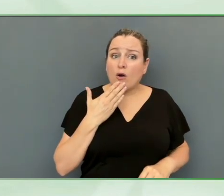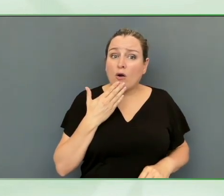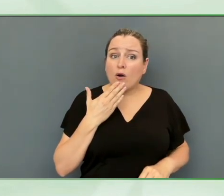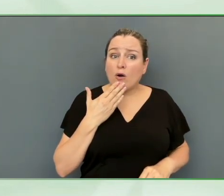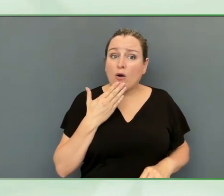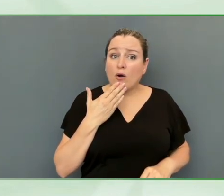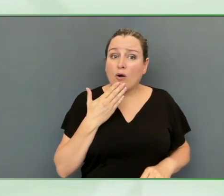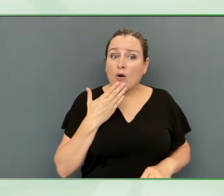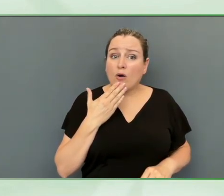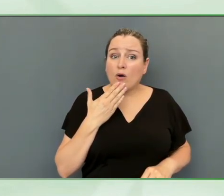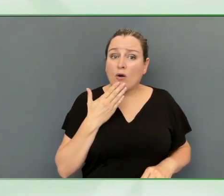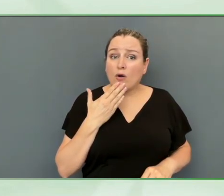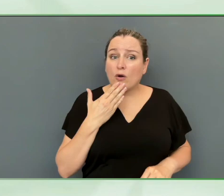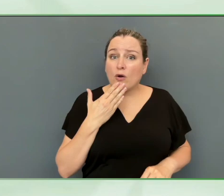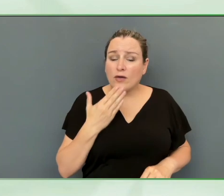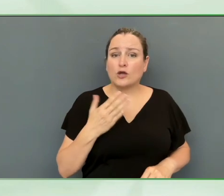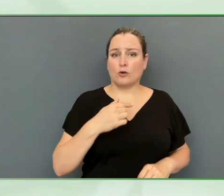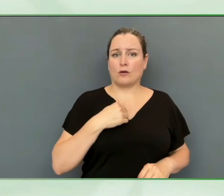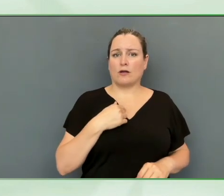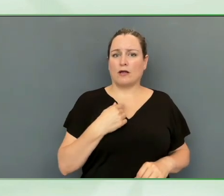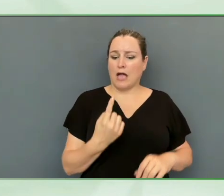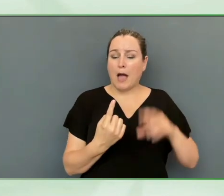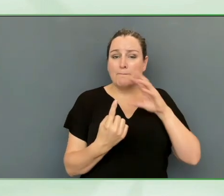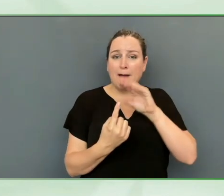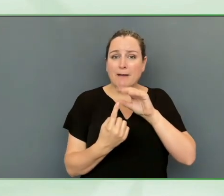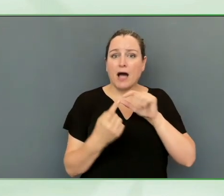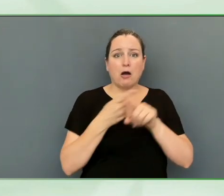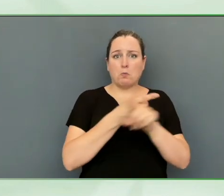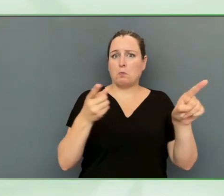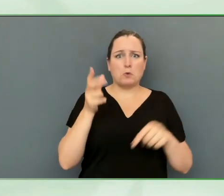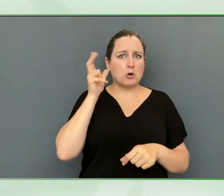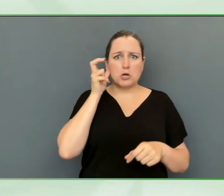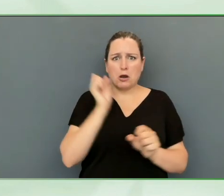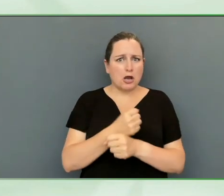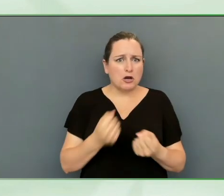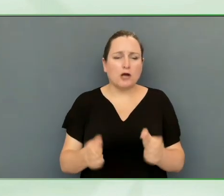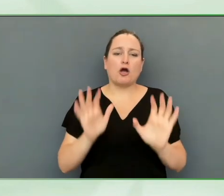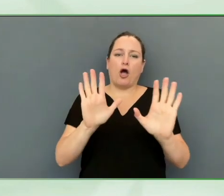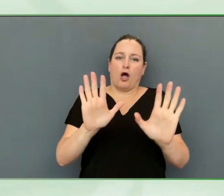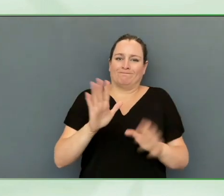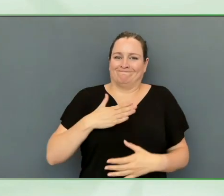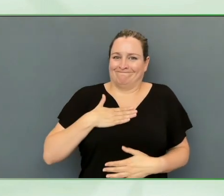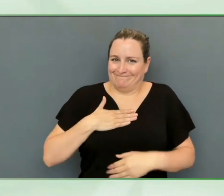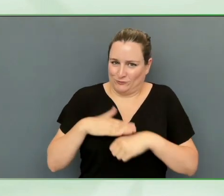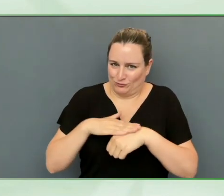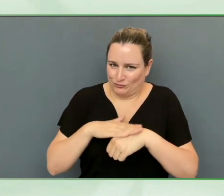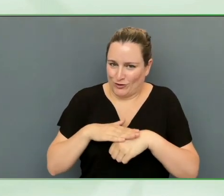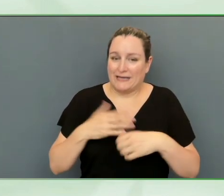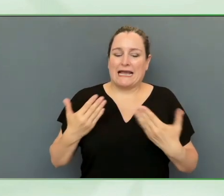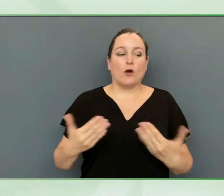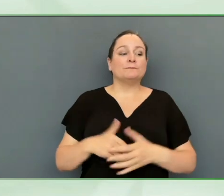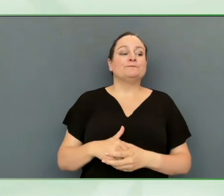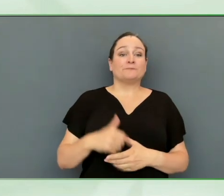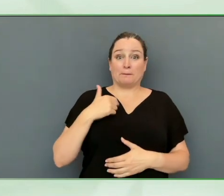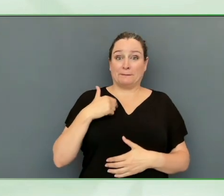noticing that my mic was off. Let's do this again. My name is Stefan VERHAEGH. I'm from the Netherlands. I work